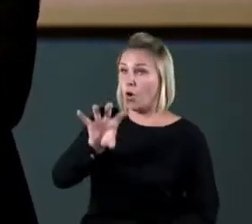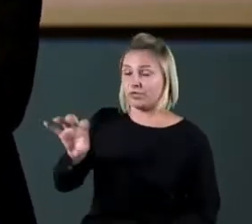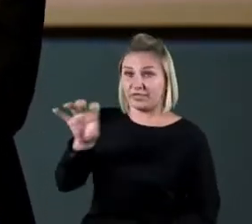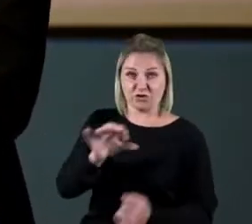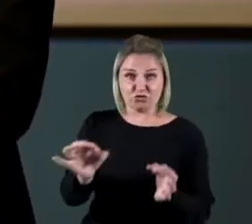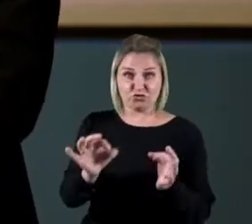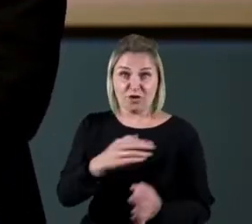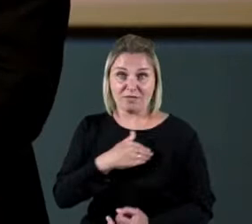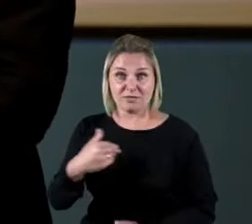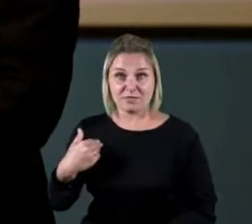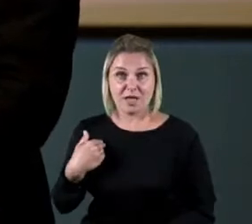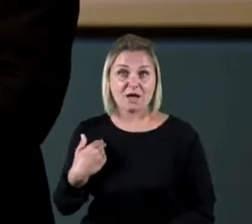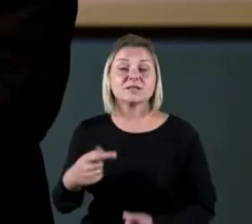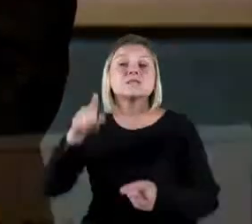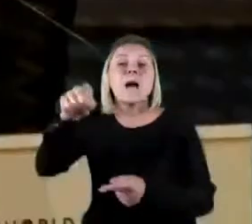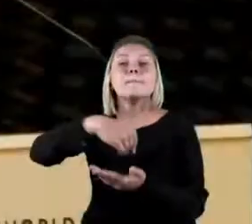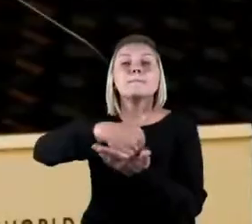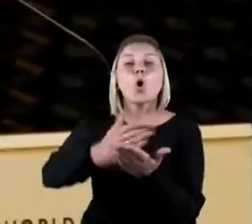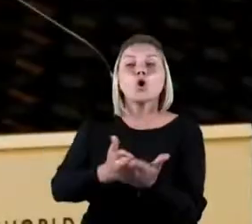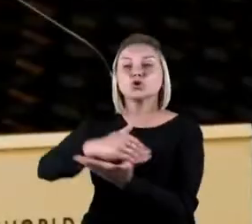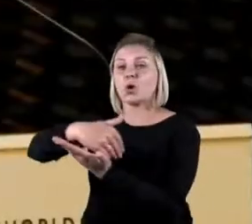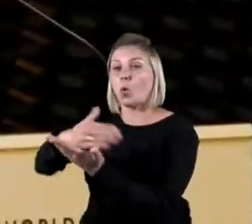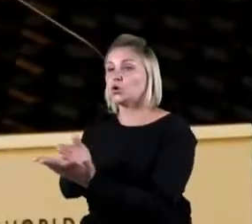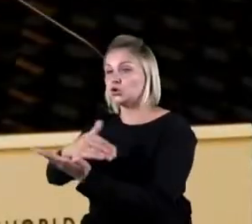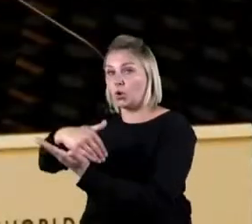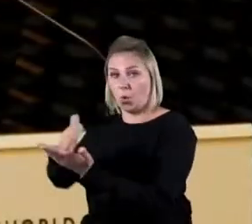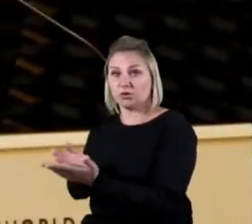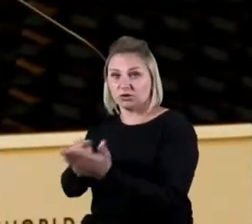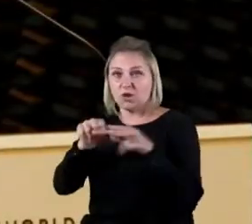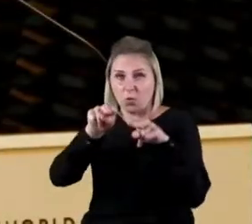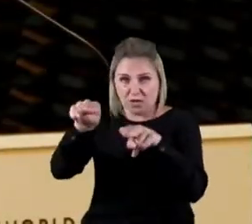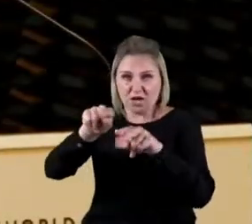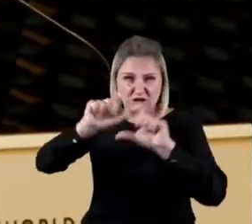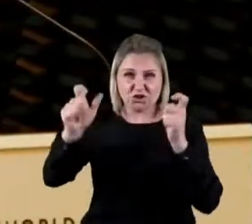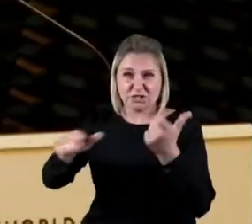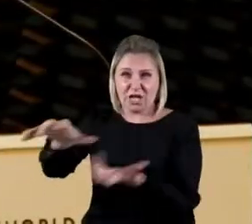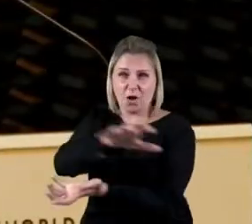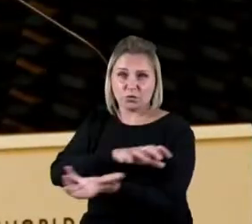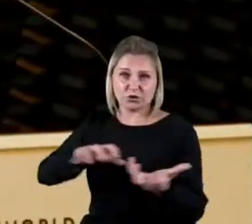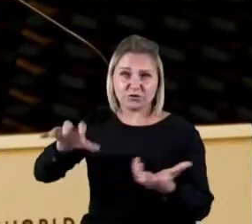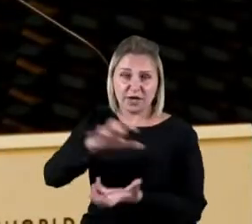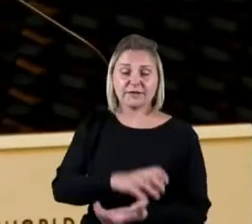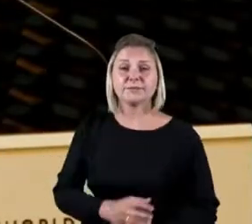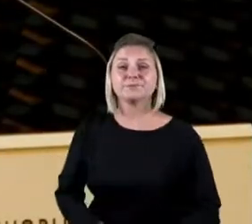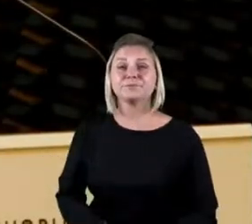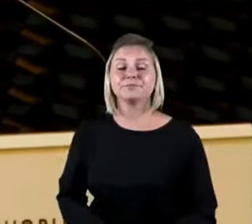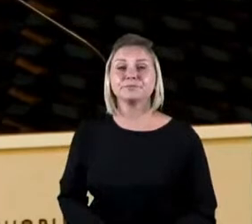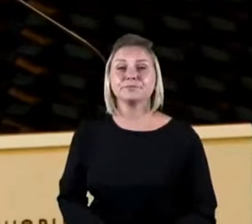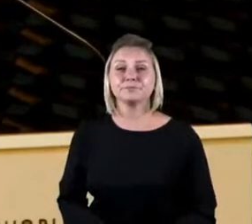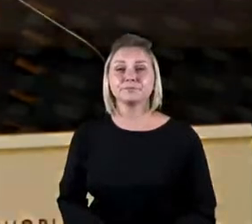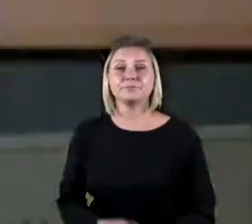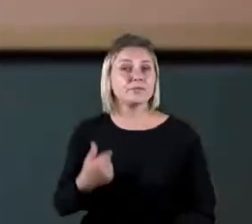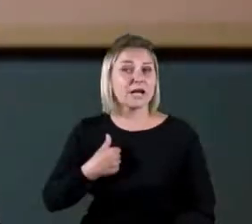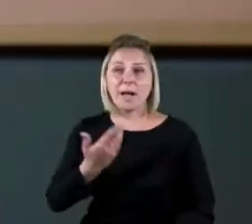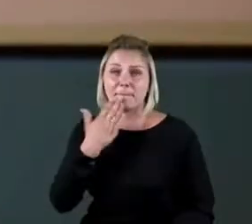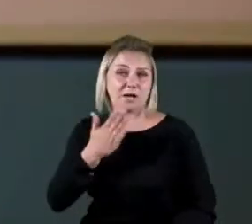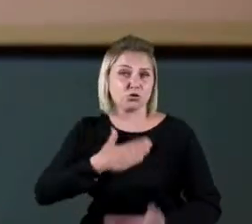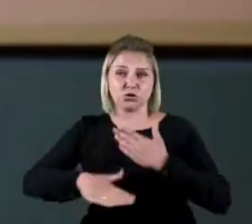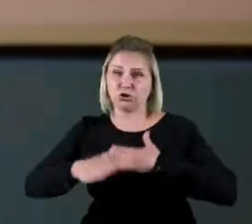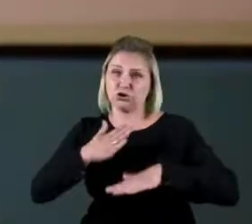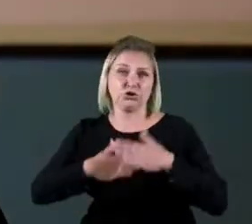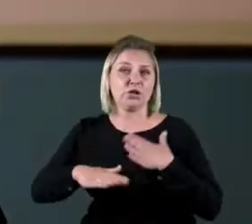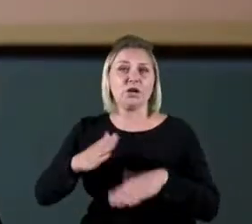180,000 branches that we have in the world that are part of your partnerships. And very happy to be here in front of